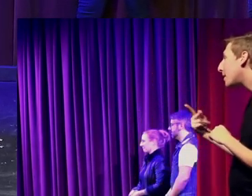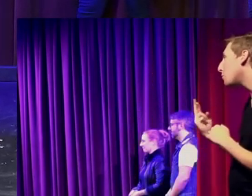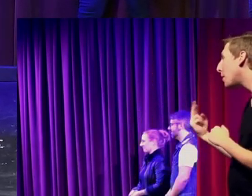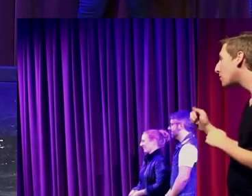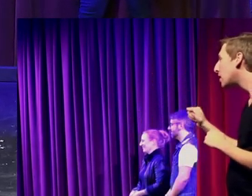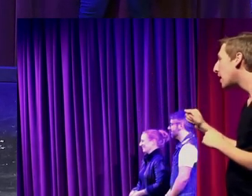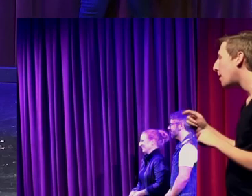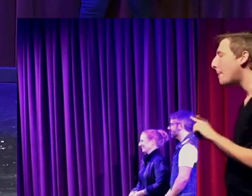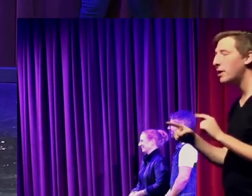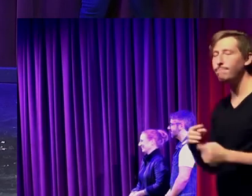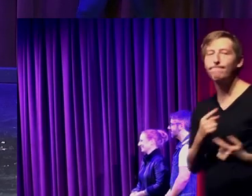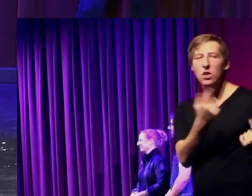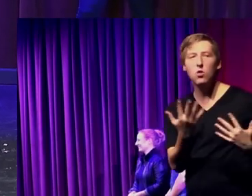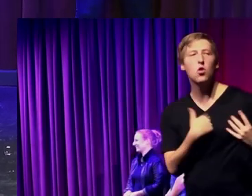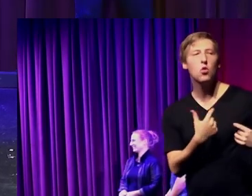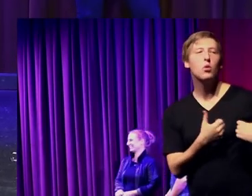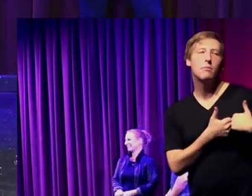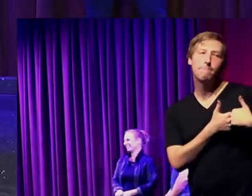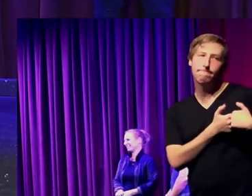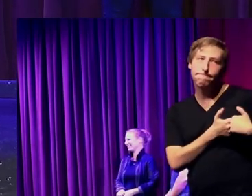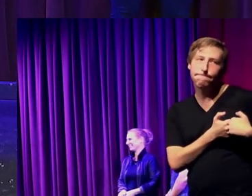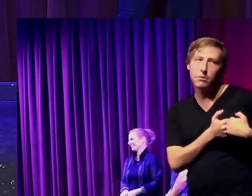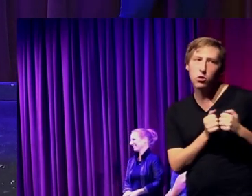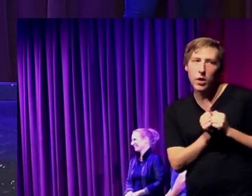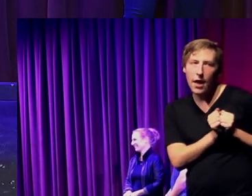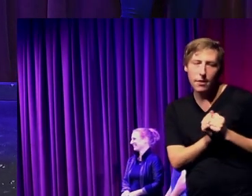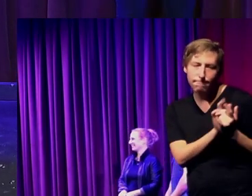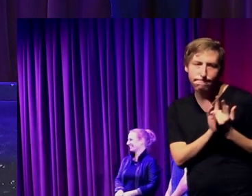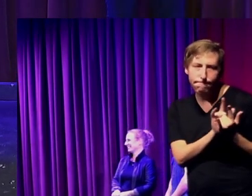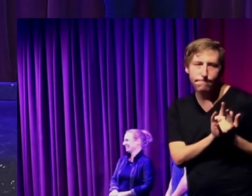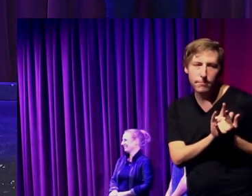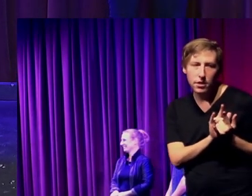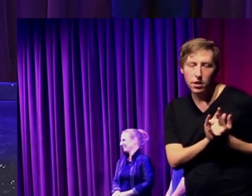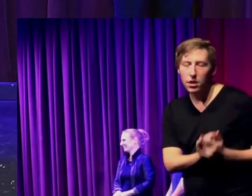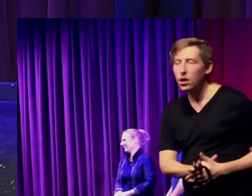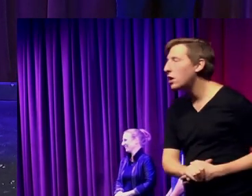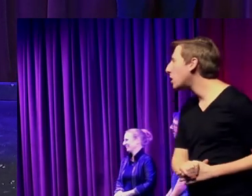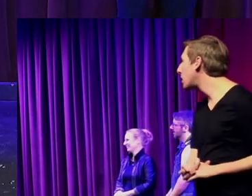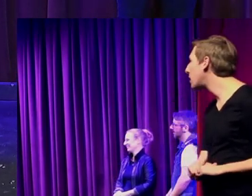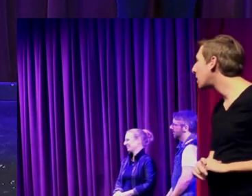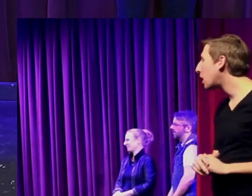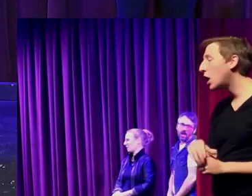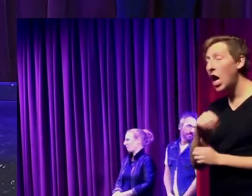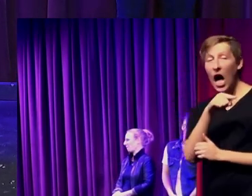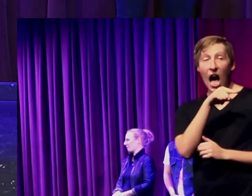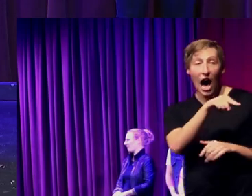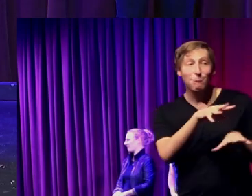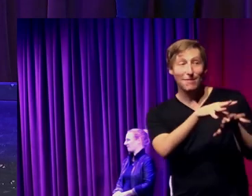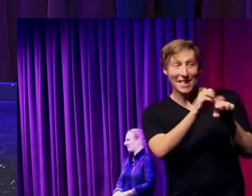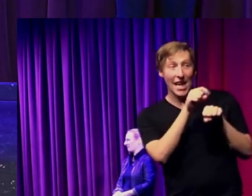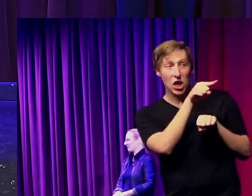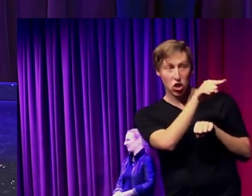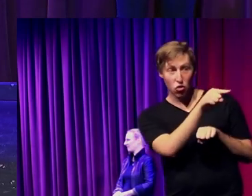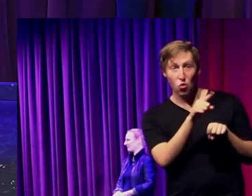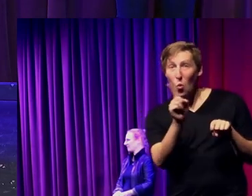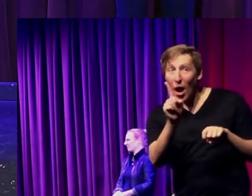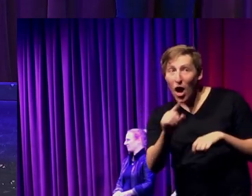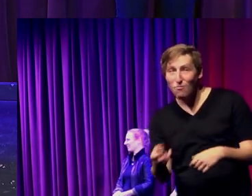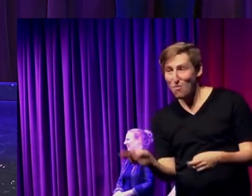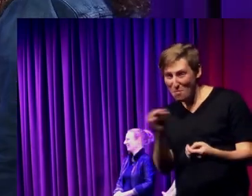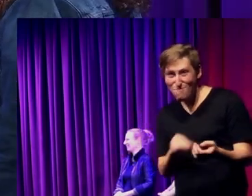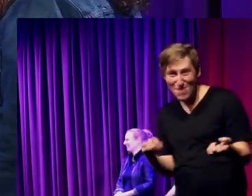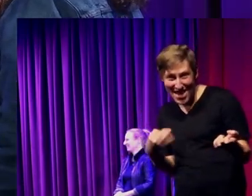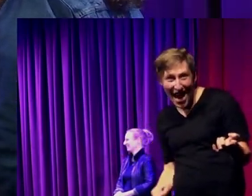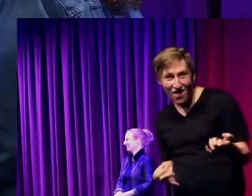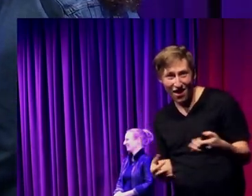best friends. Susie, I'm taking you to a Metallica concert. I wouldn't just take Jesus Christ. I